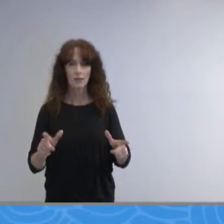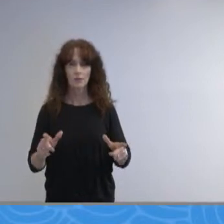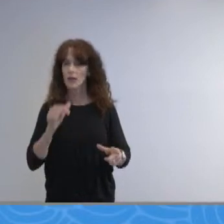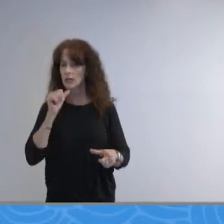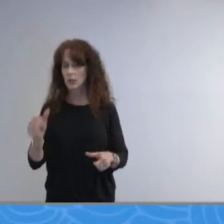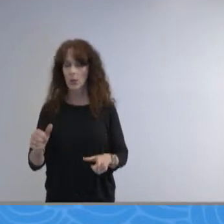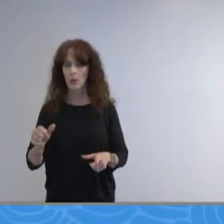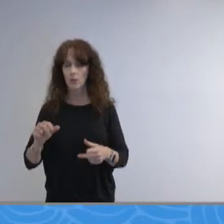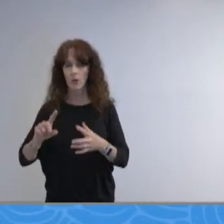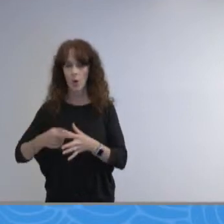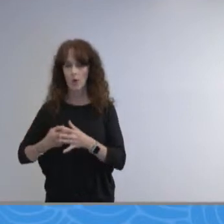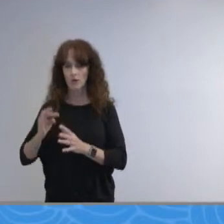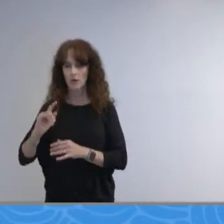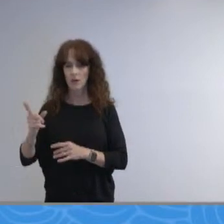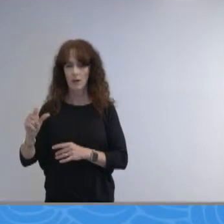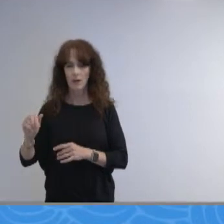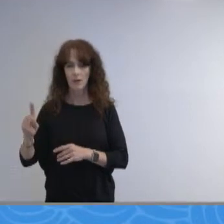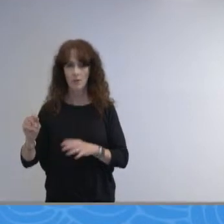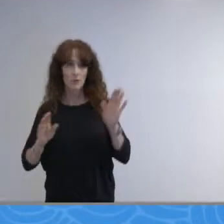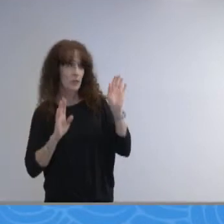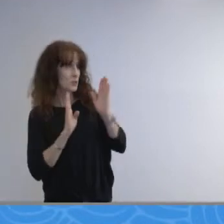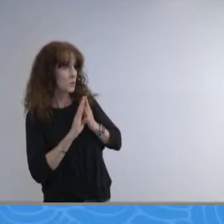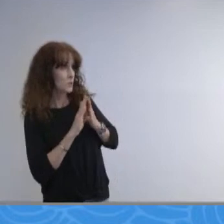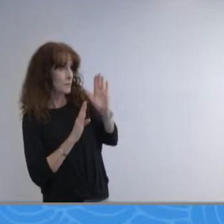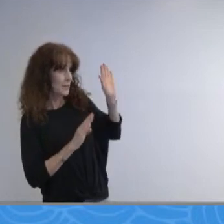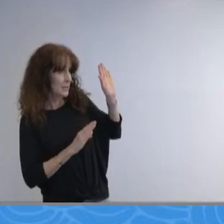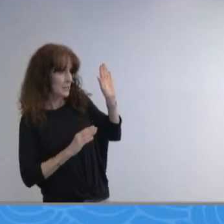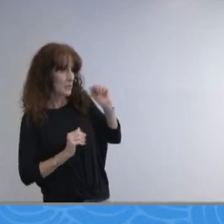works. Excuse me.